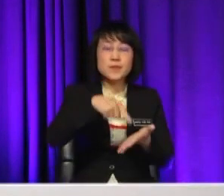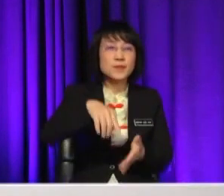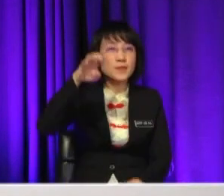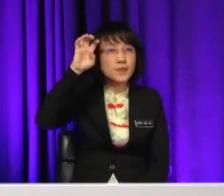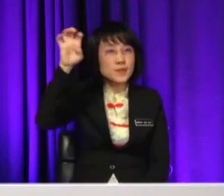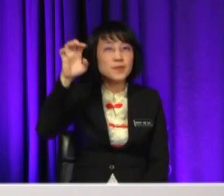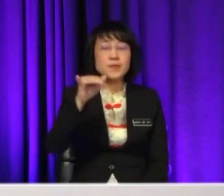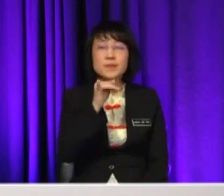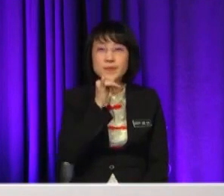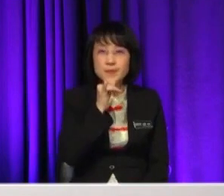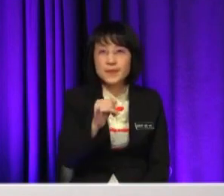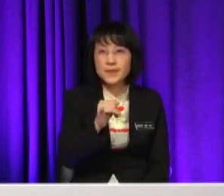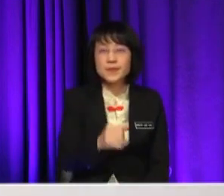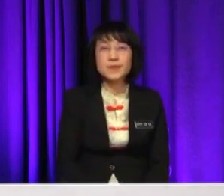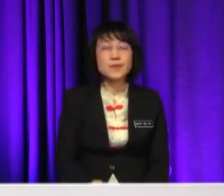is?